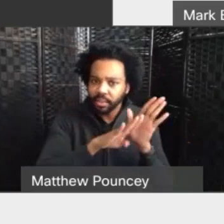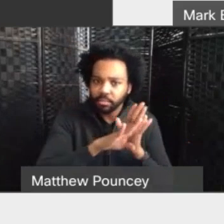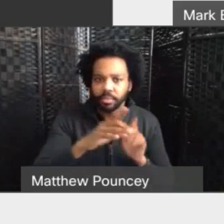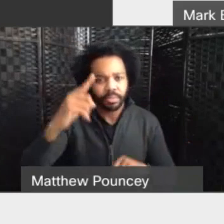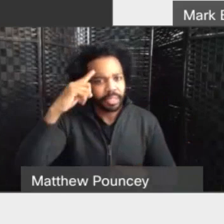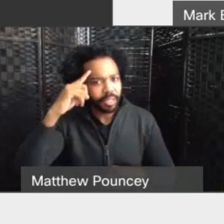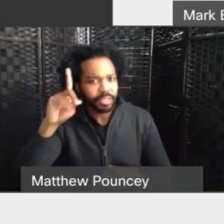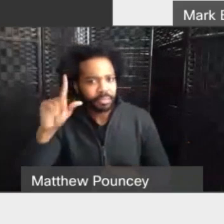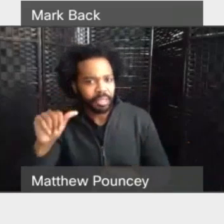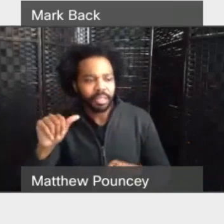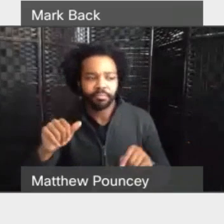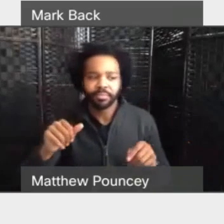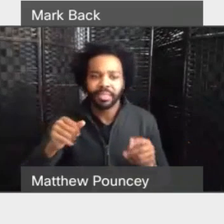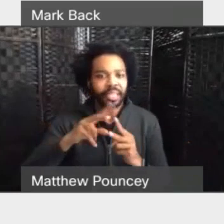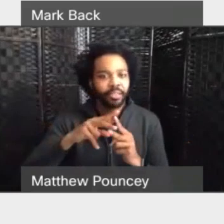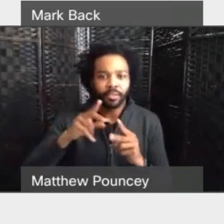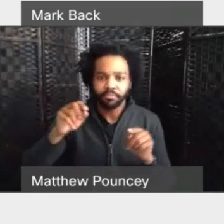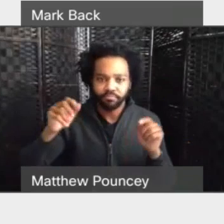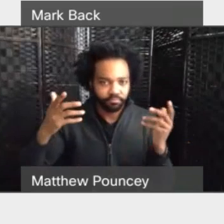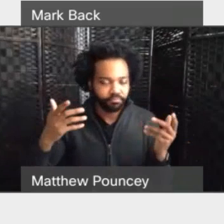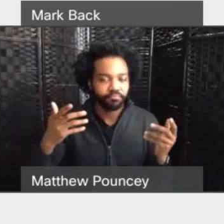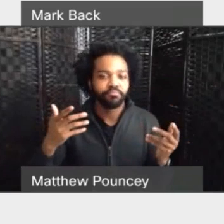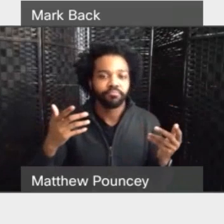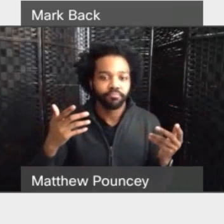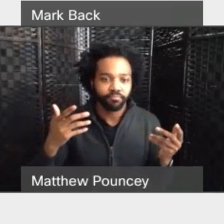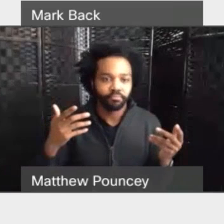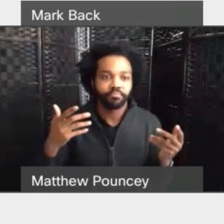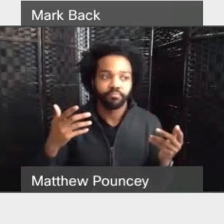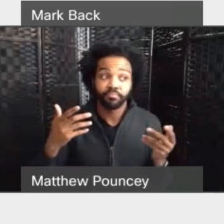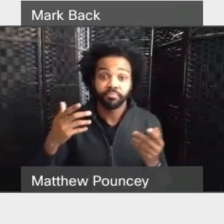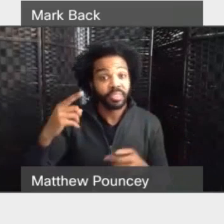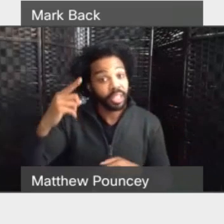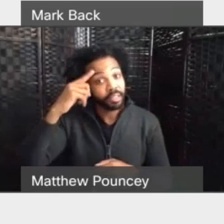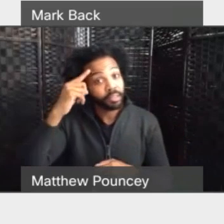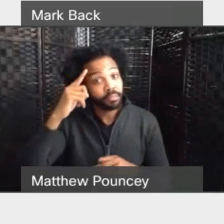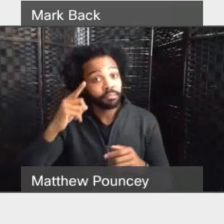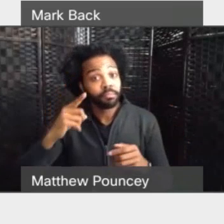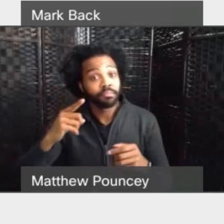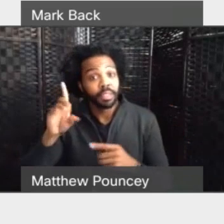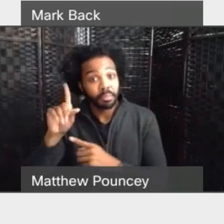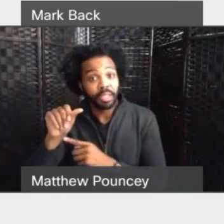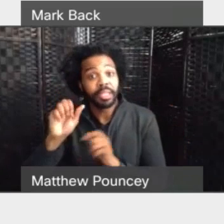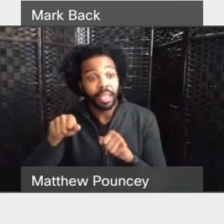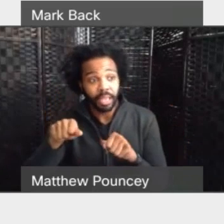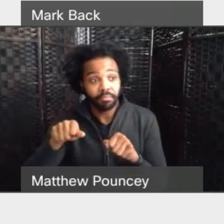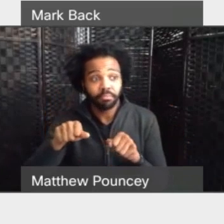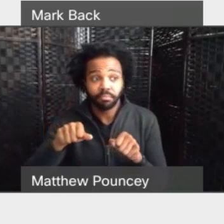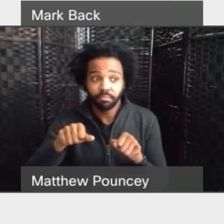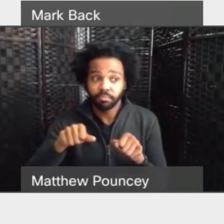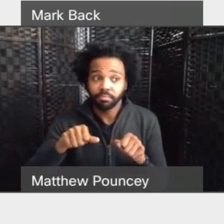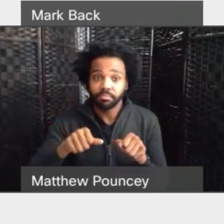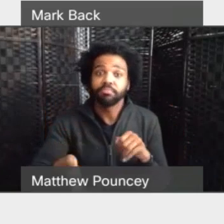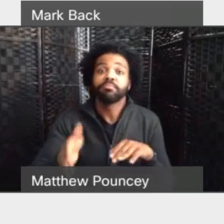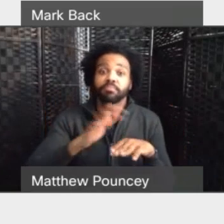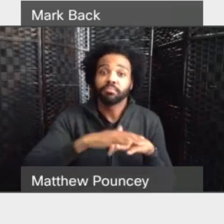an intellectual disability is a chronic condition that places them at increased risk of complications, then they